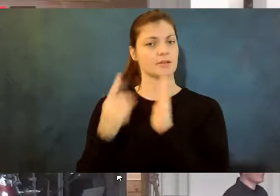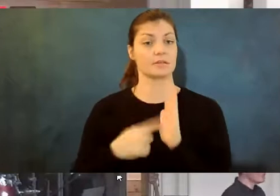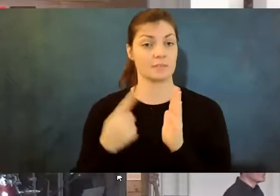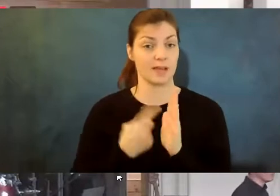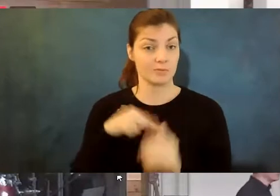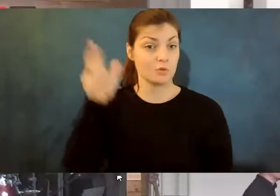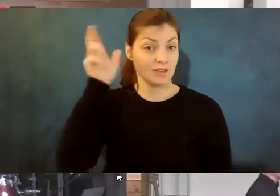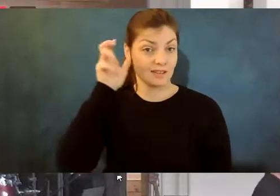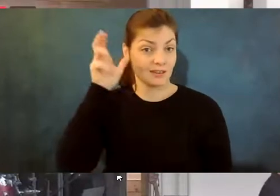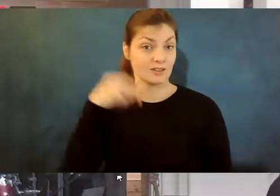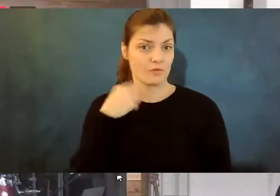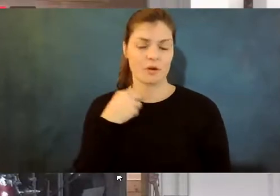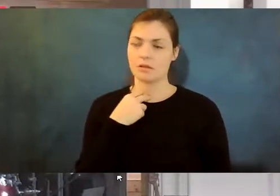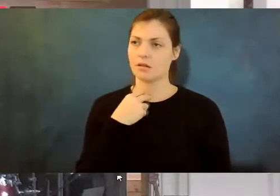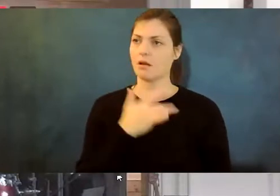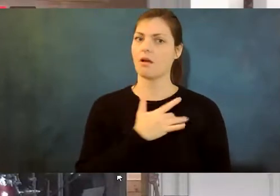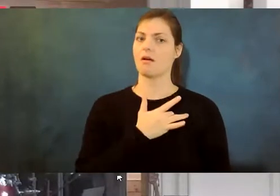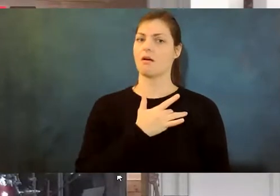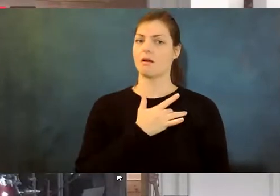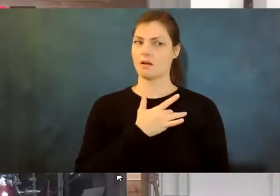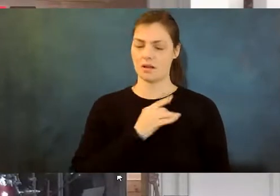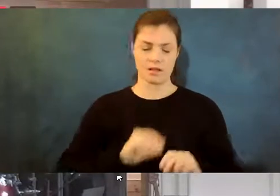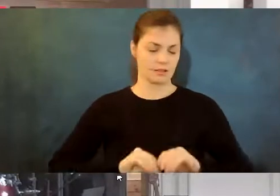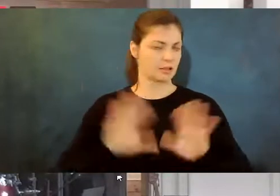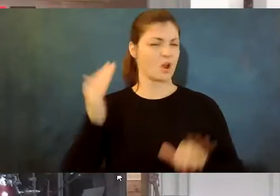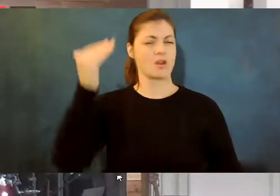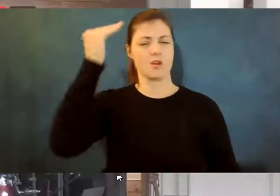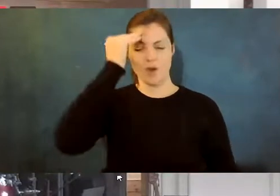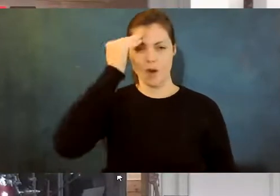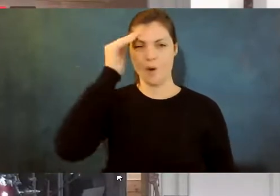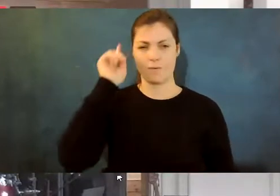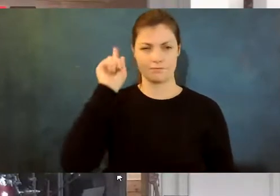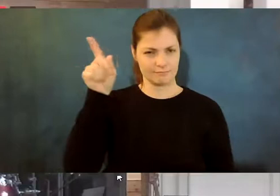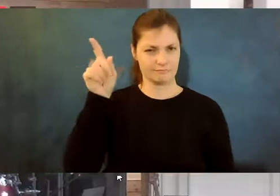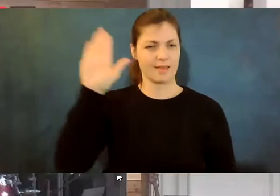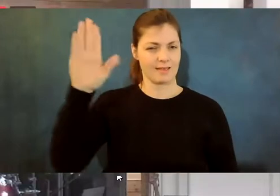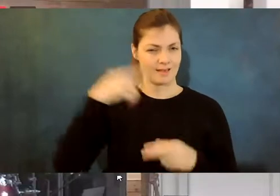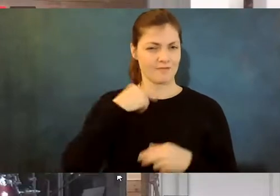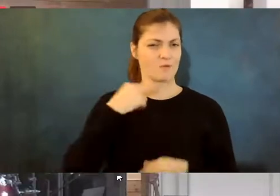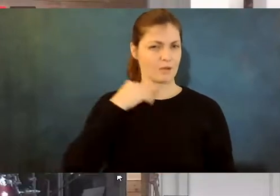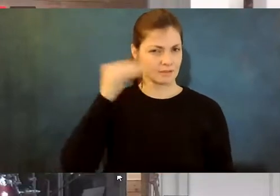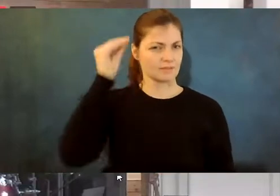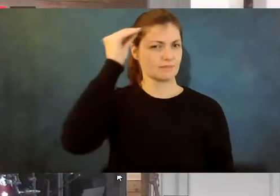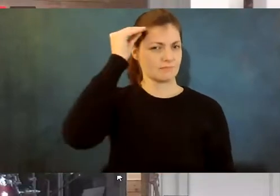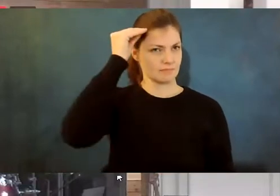Sometimes you hear his voice so clearly, you know it's him. You know it's him.